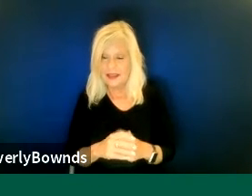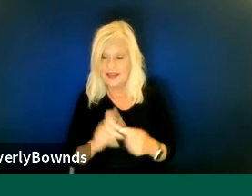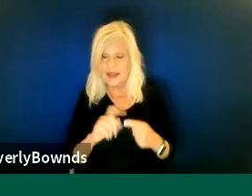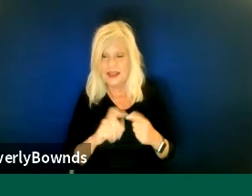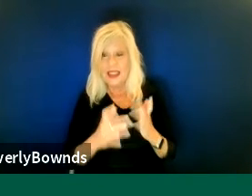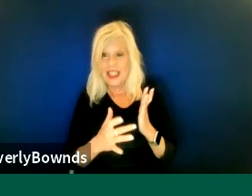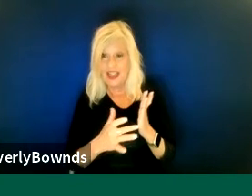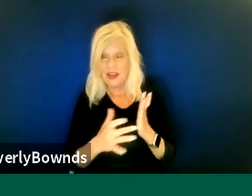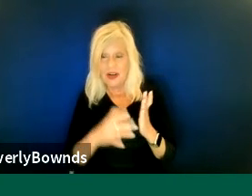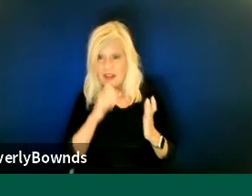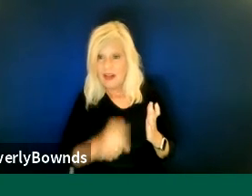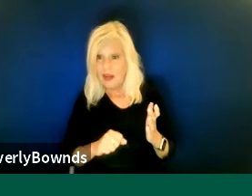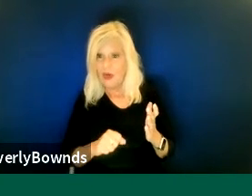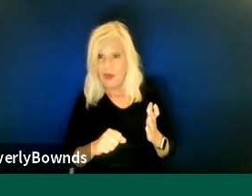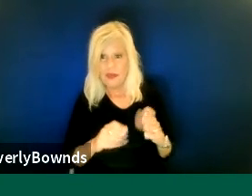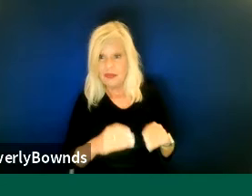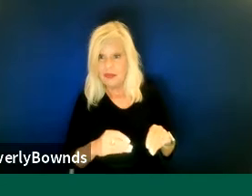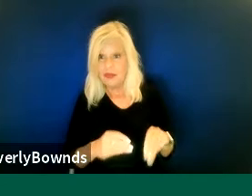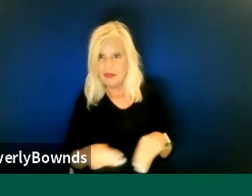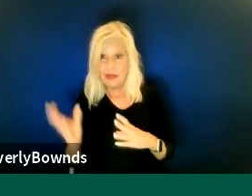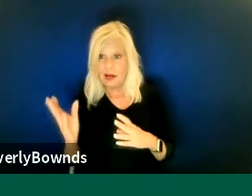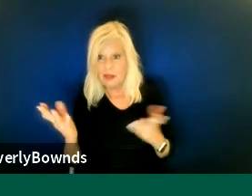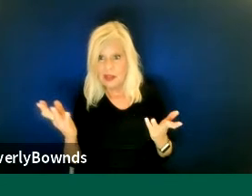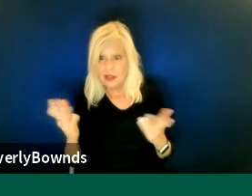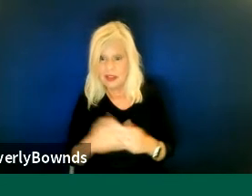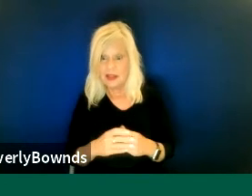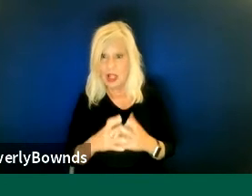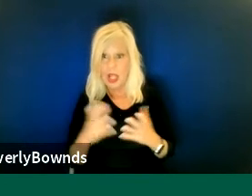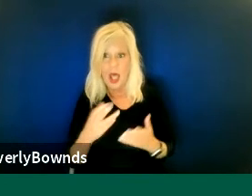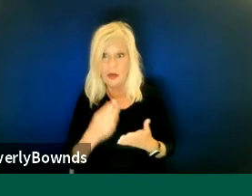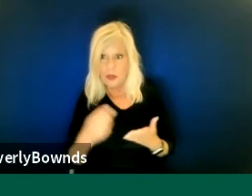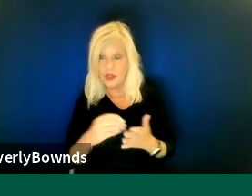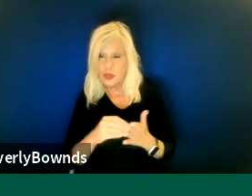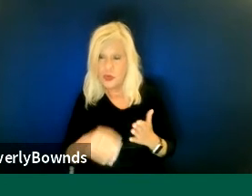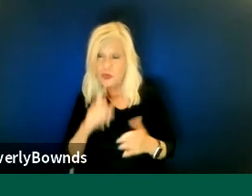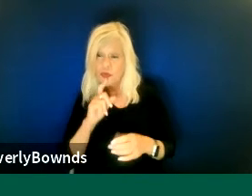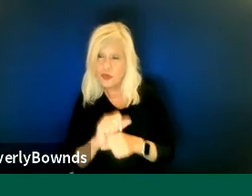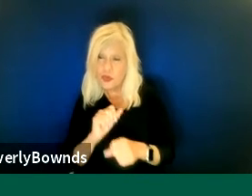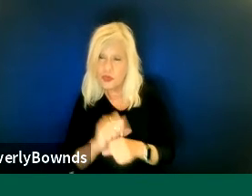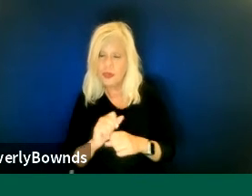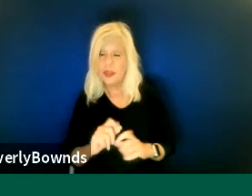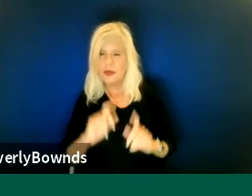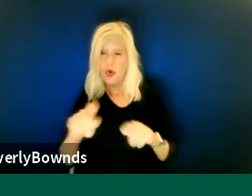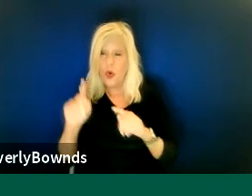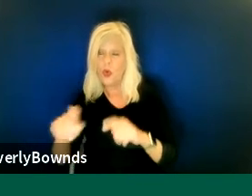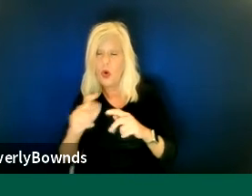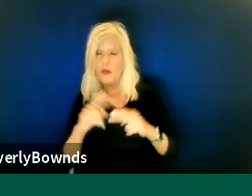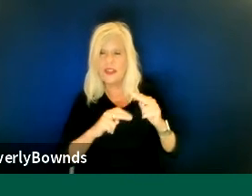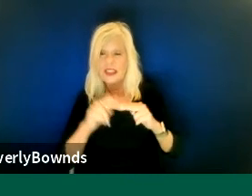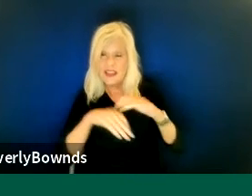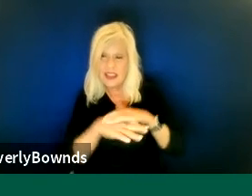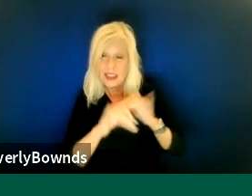technology was obsolete, and it took us a lot of resources, like students to go into each and every facility and collect